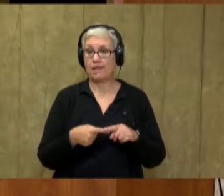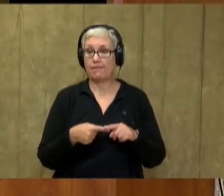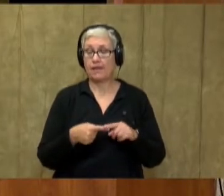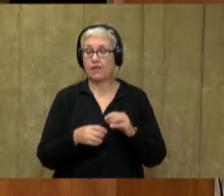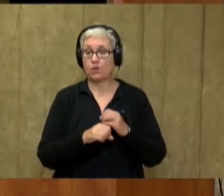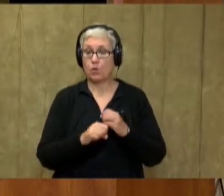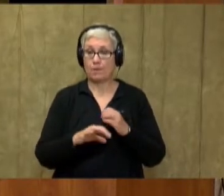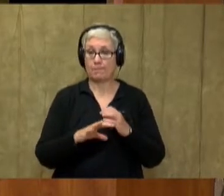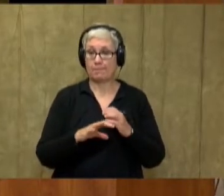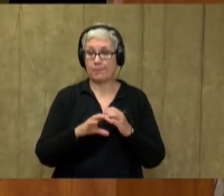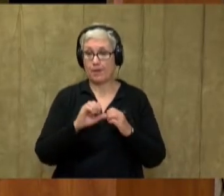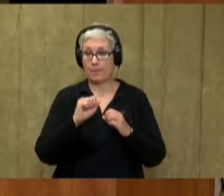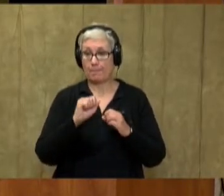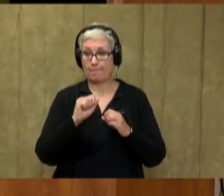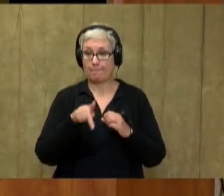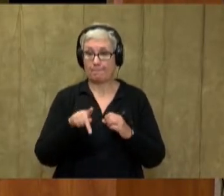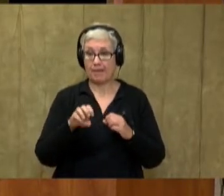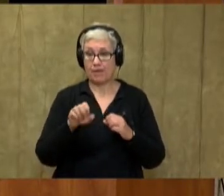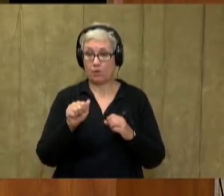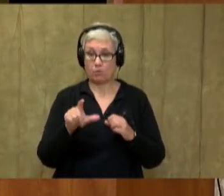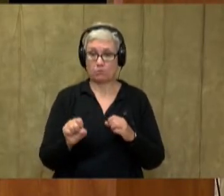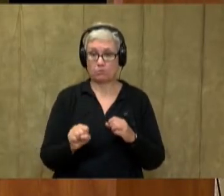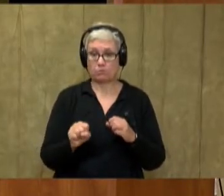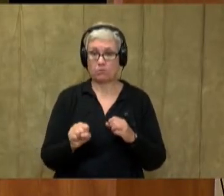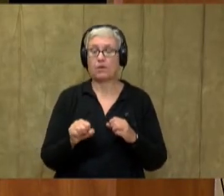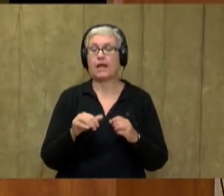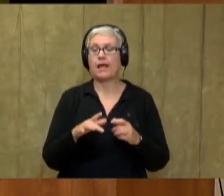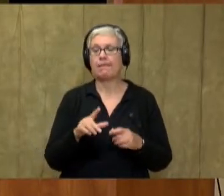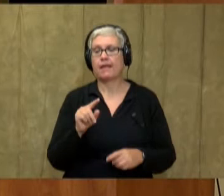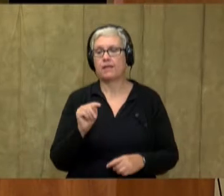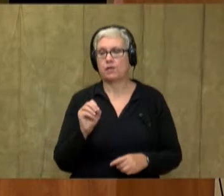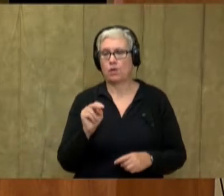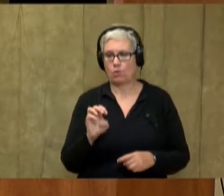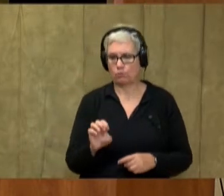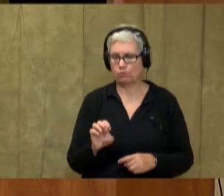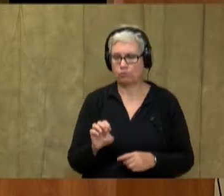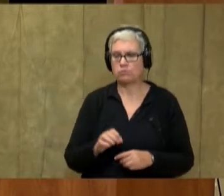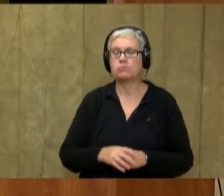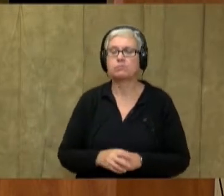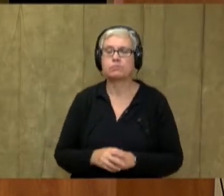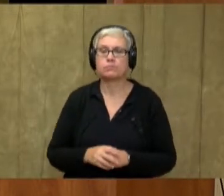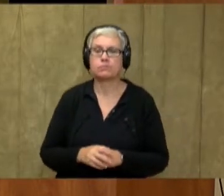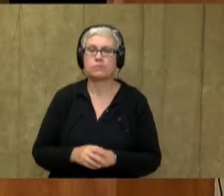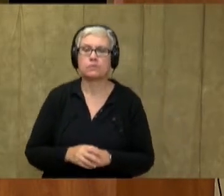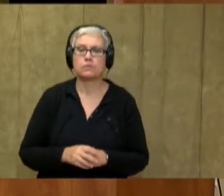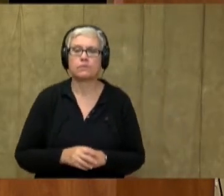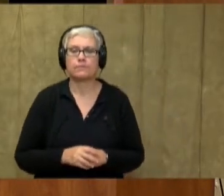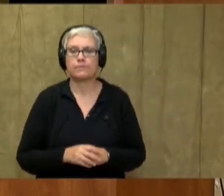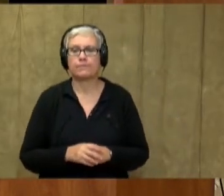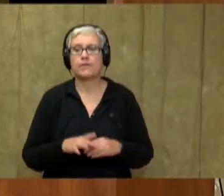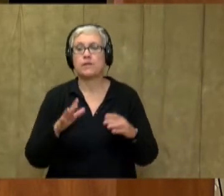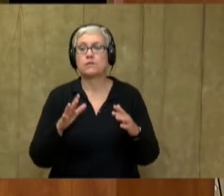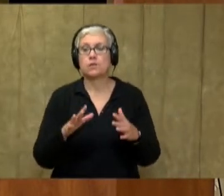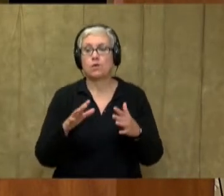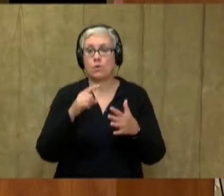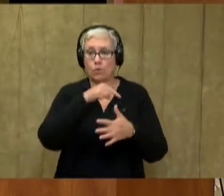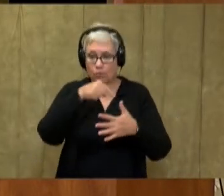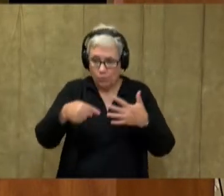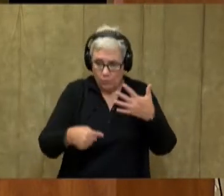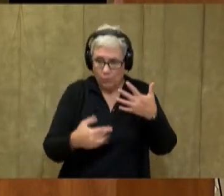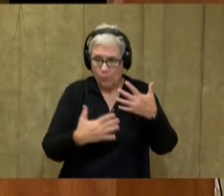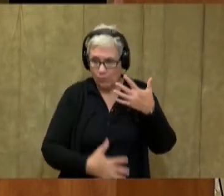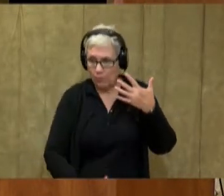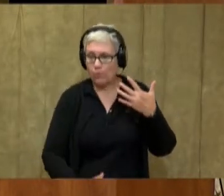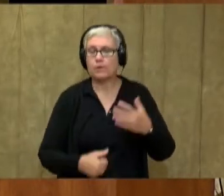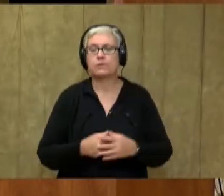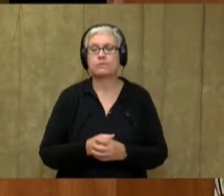what tone are you going to write it in. So just as easily as us being able to identify these rhetorical